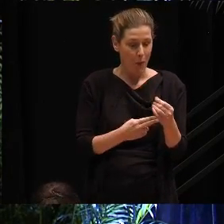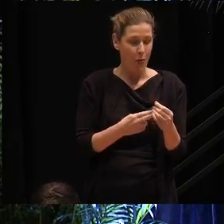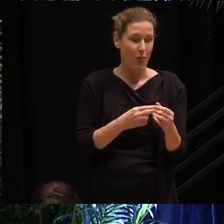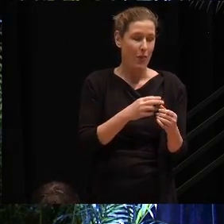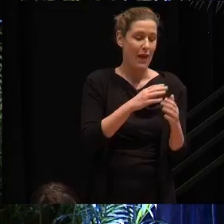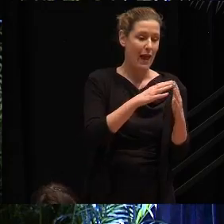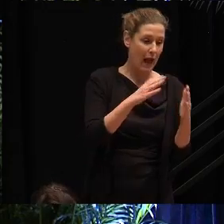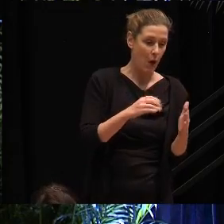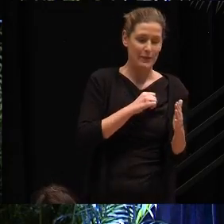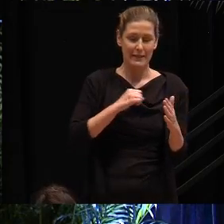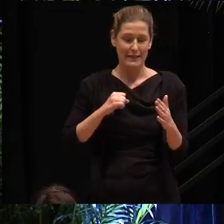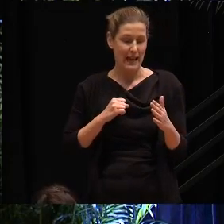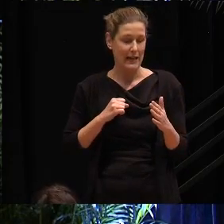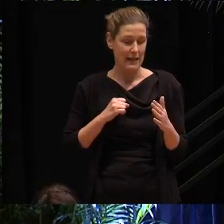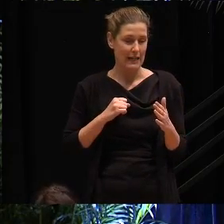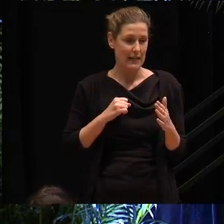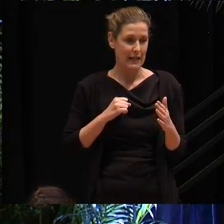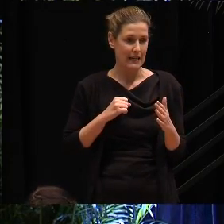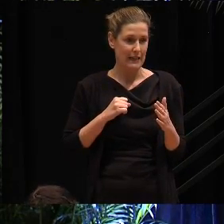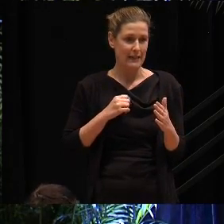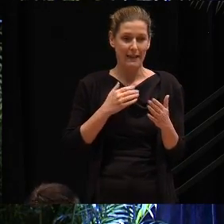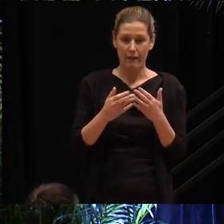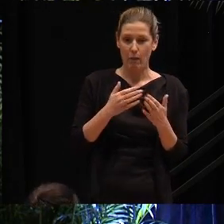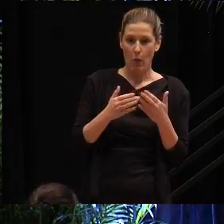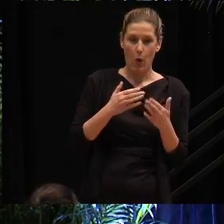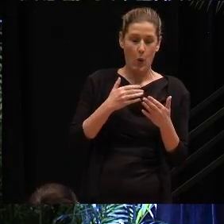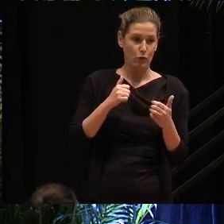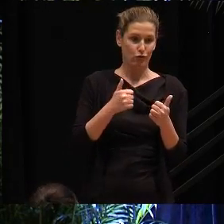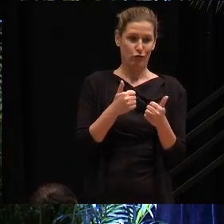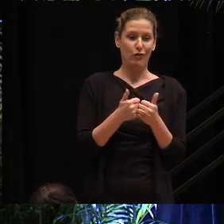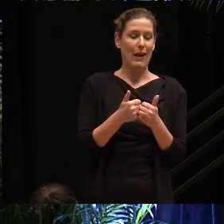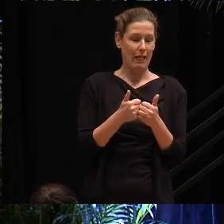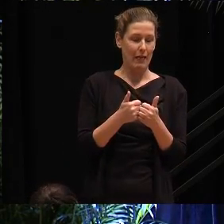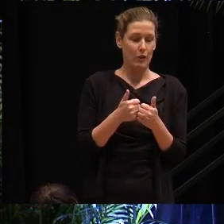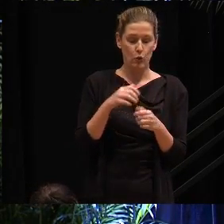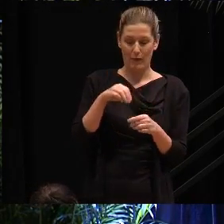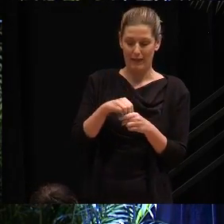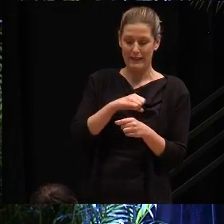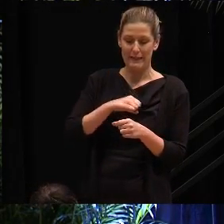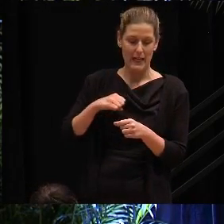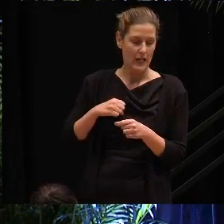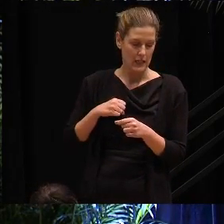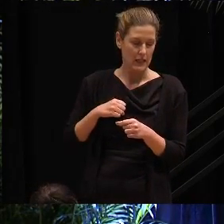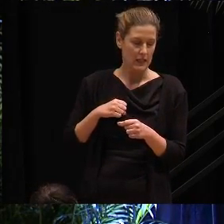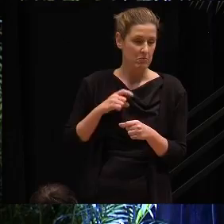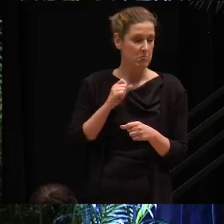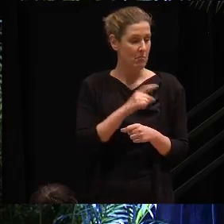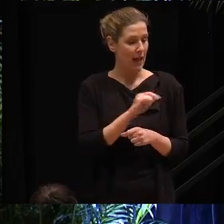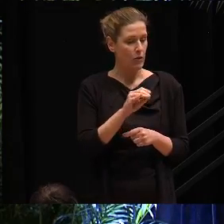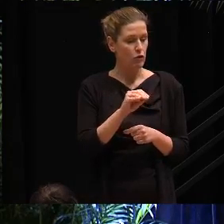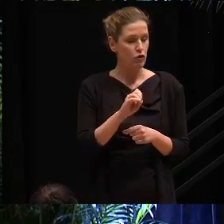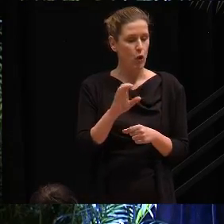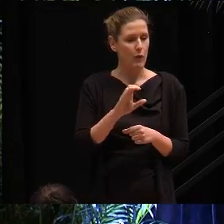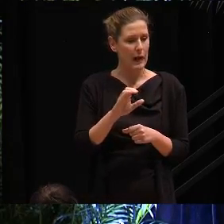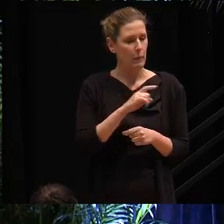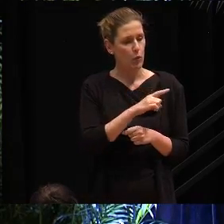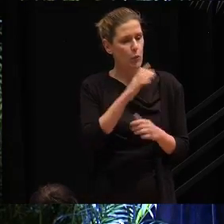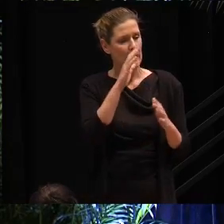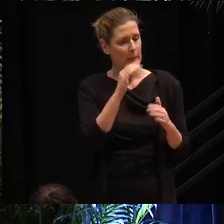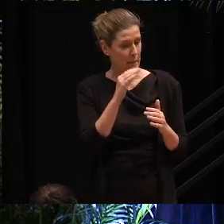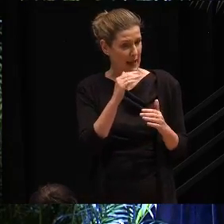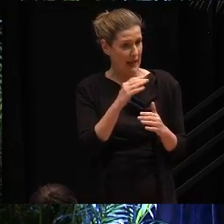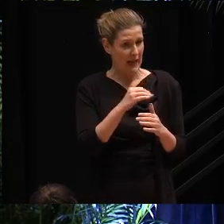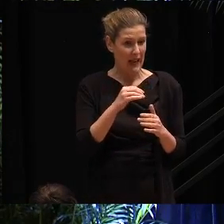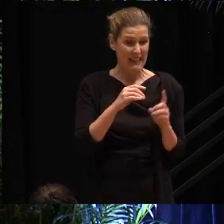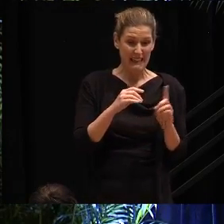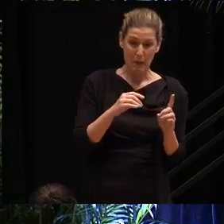of Congress, despite a somewhat challenging landscape in the Senate. Joe Cammarano, what do you expect? And are Democrats being a